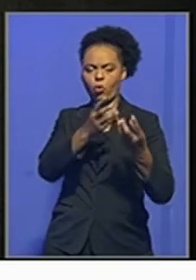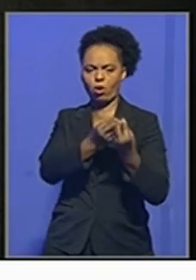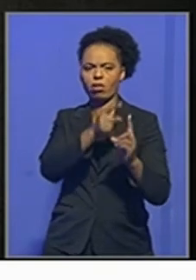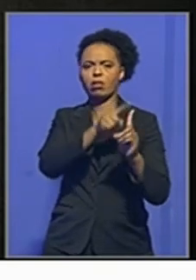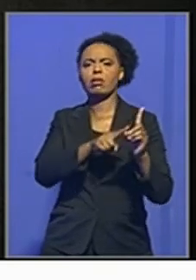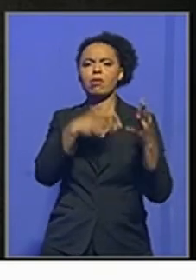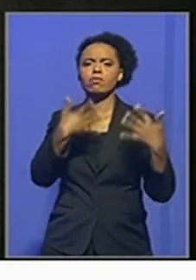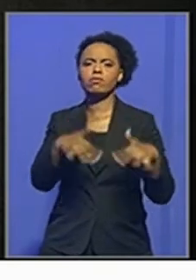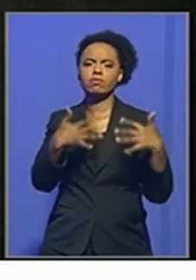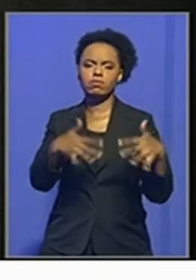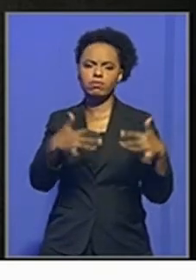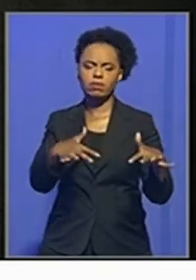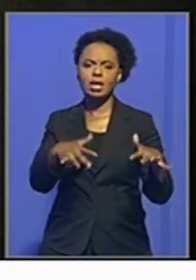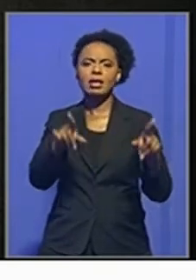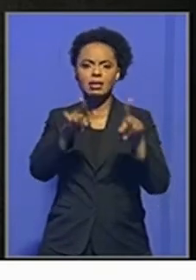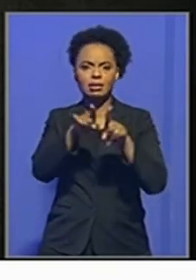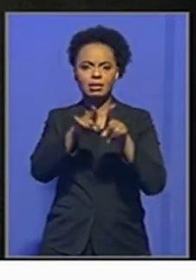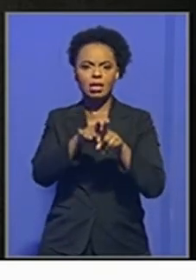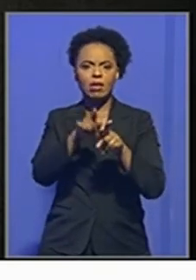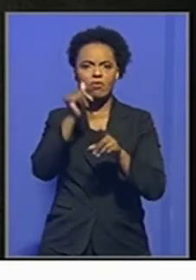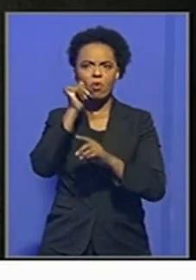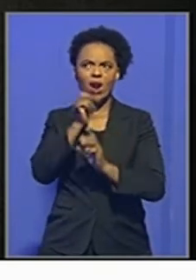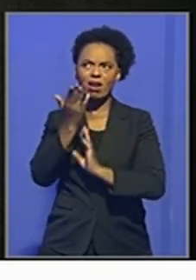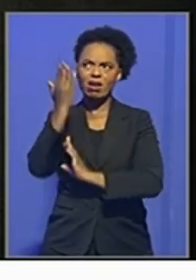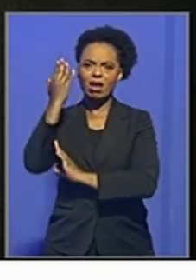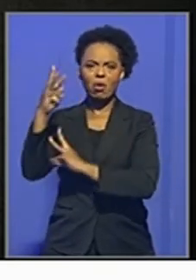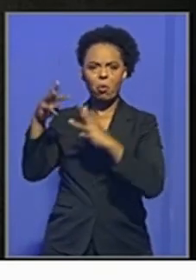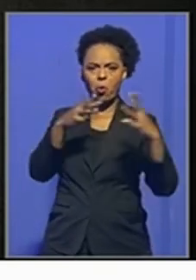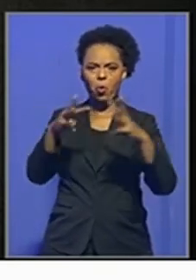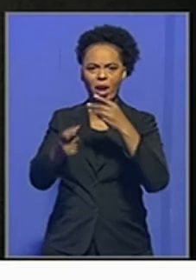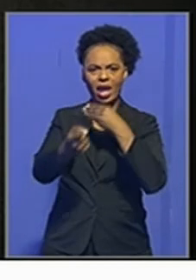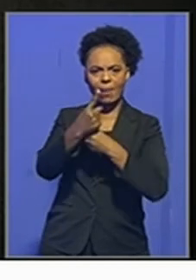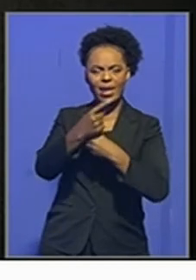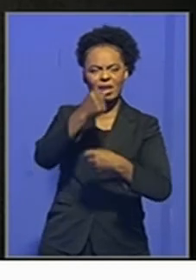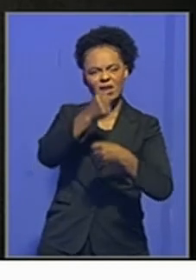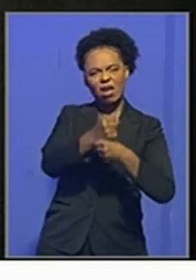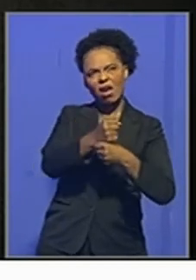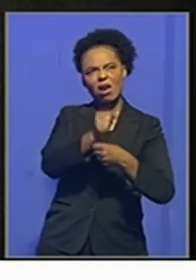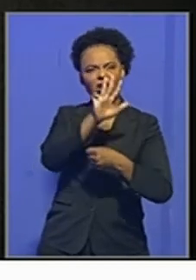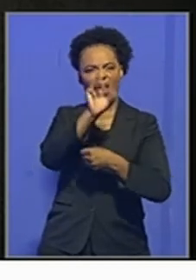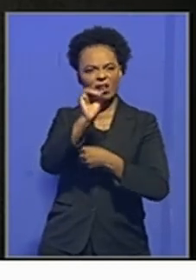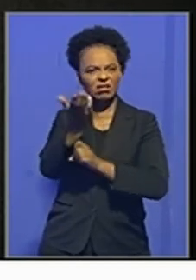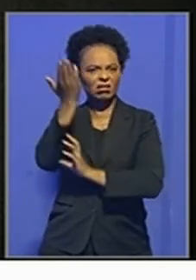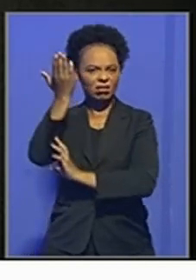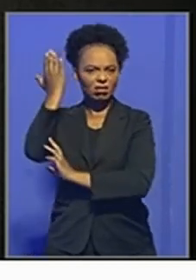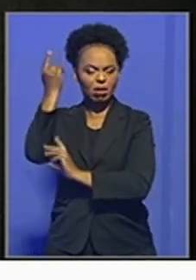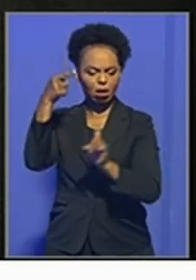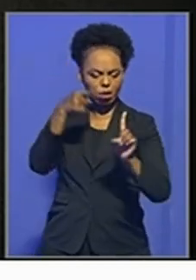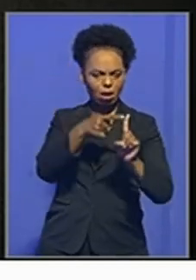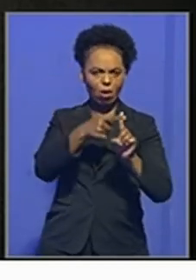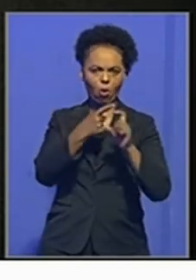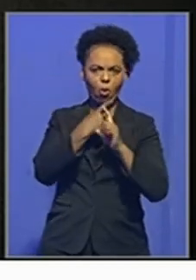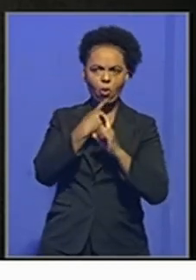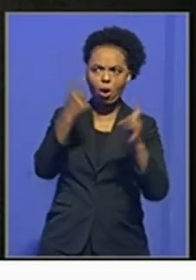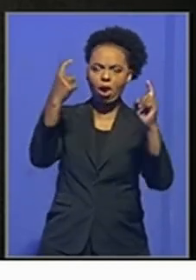especially when the period of the violence in the early 90s. He used to call and say,